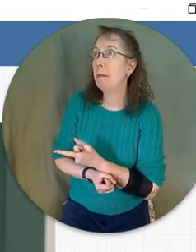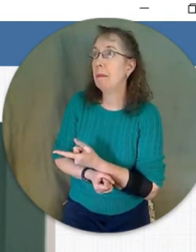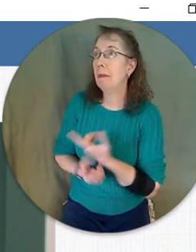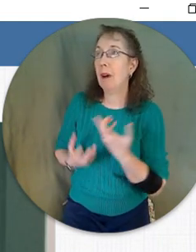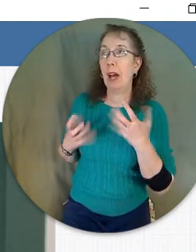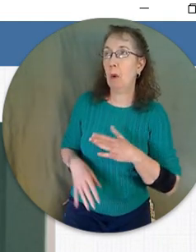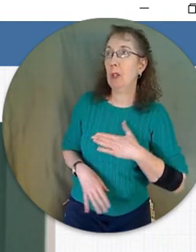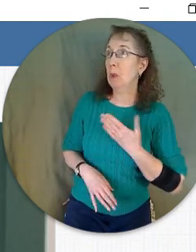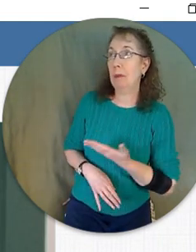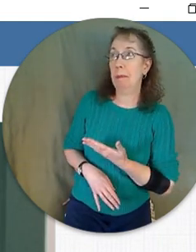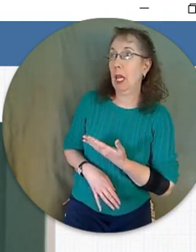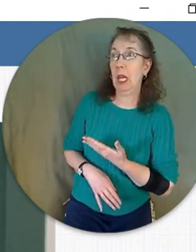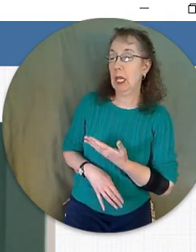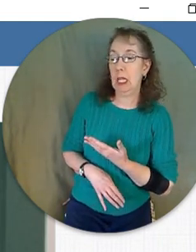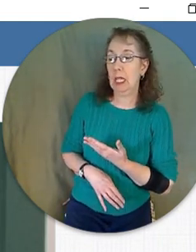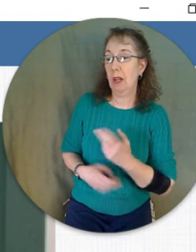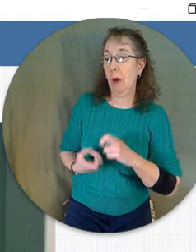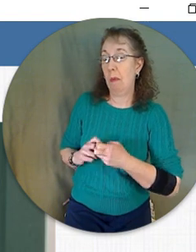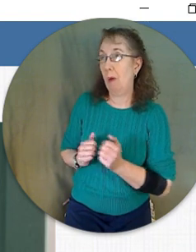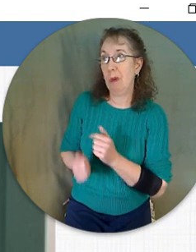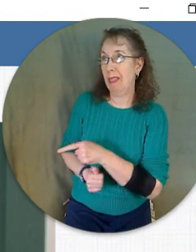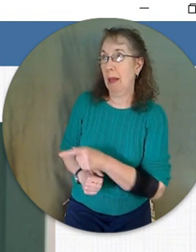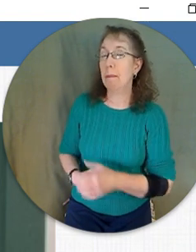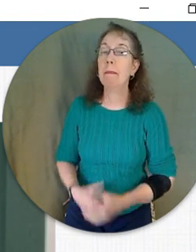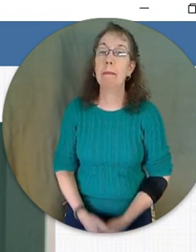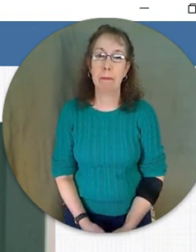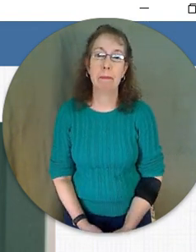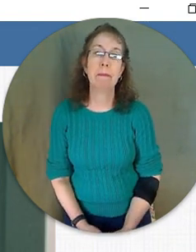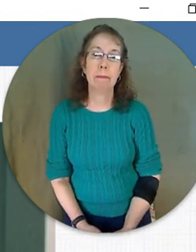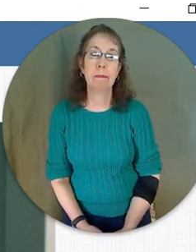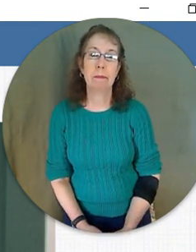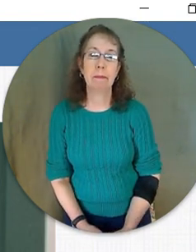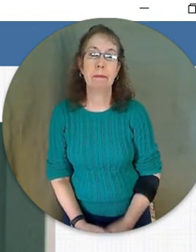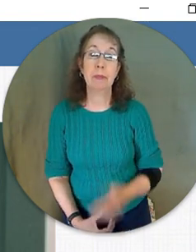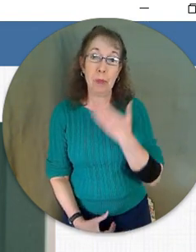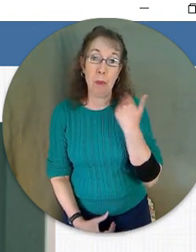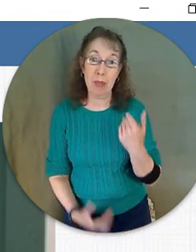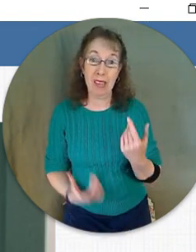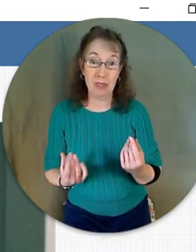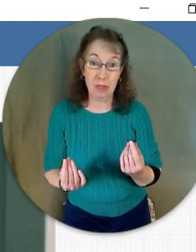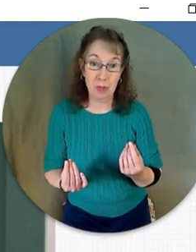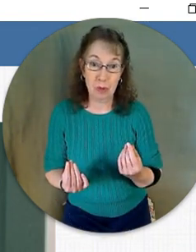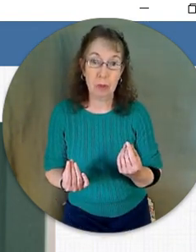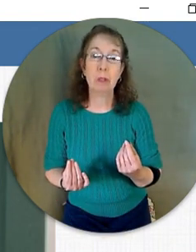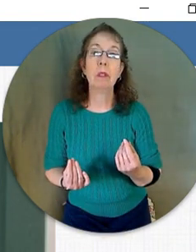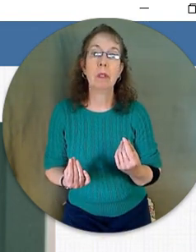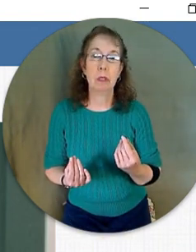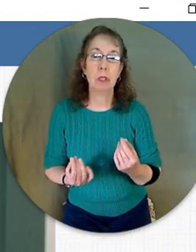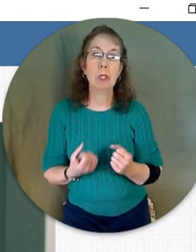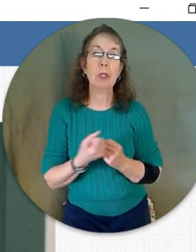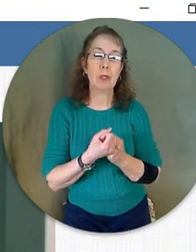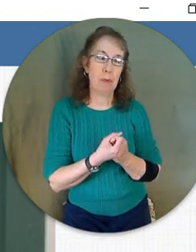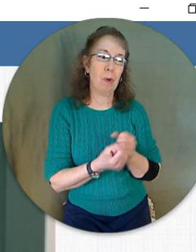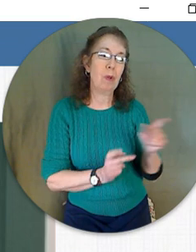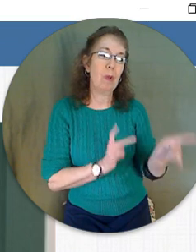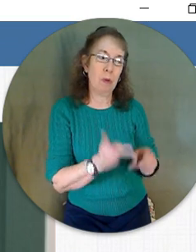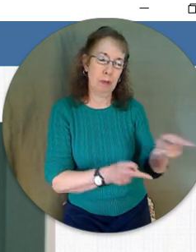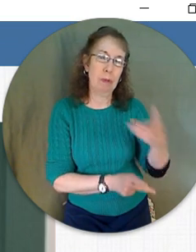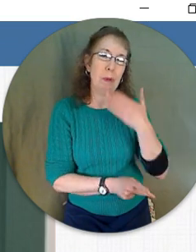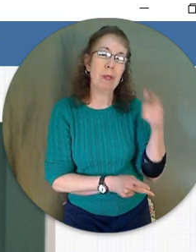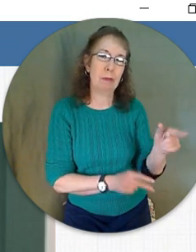want to admit that there's a problem. So the best thing to do in that situation is to support these people as best you